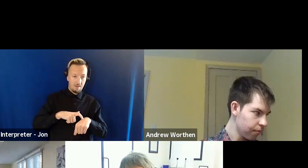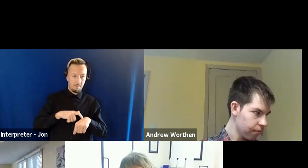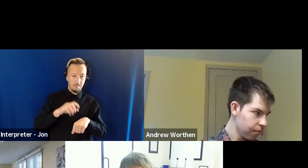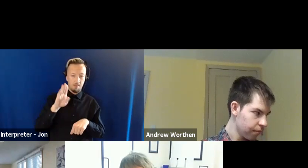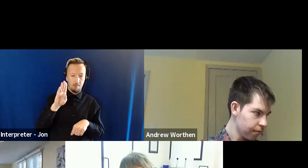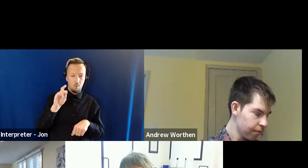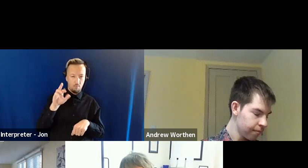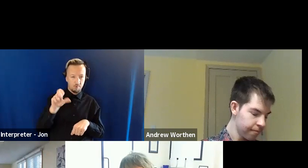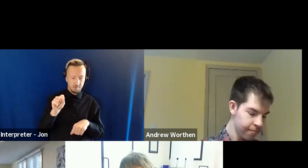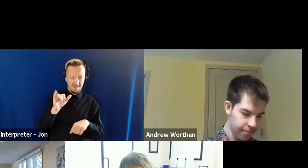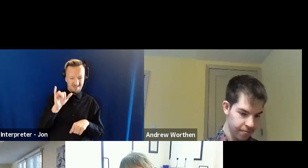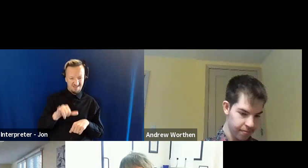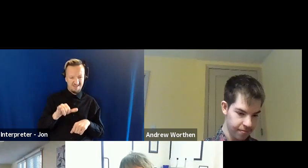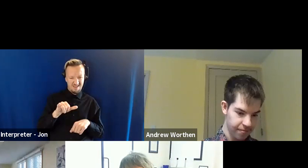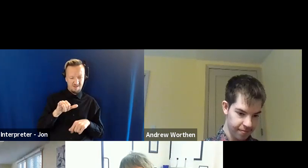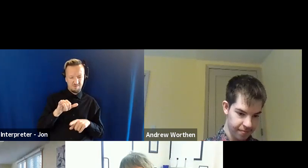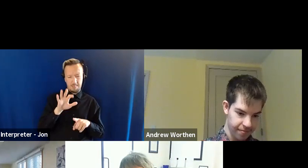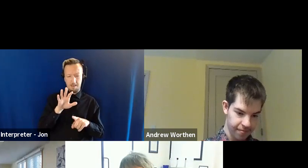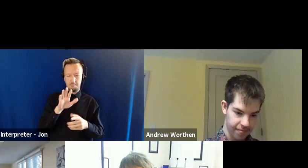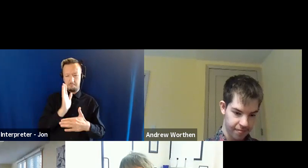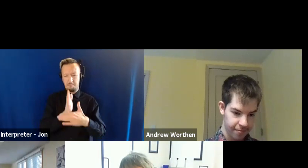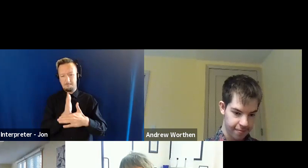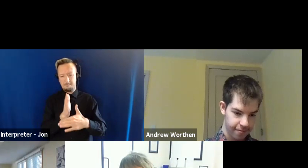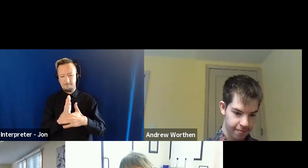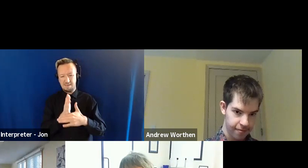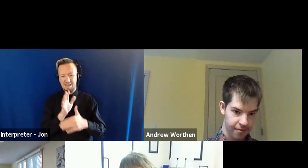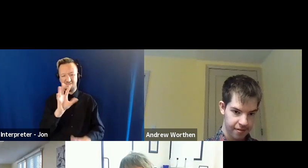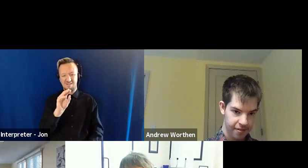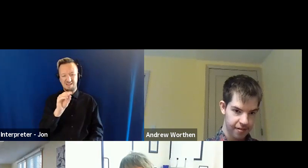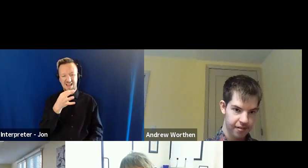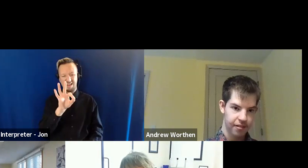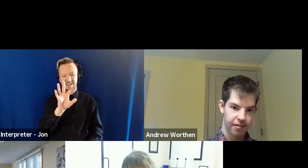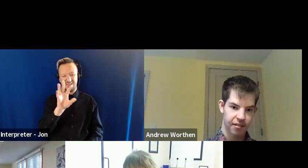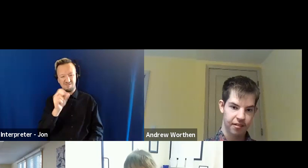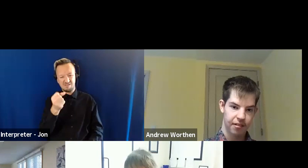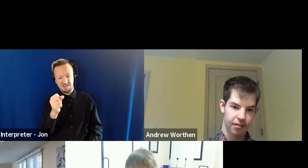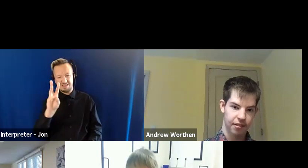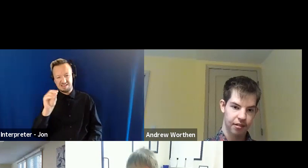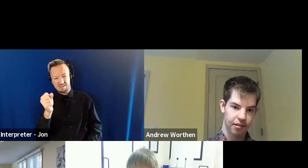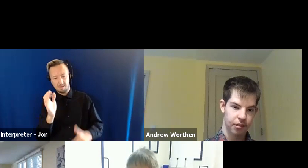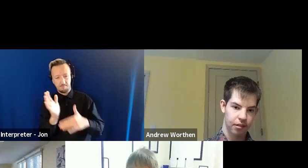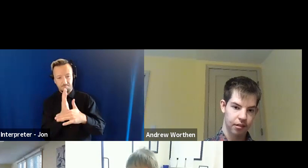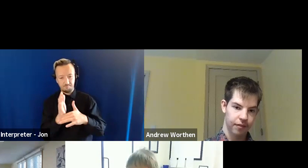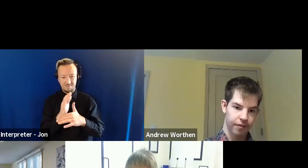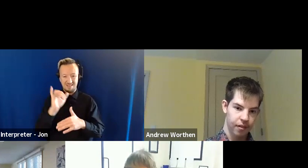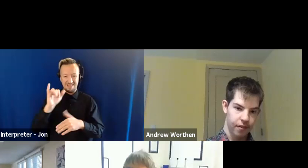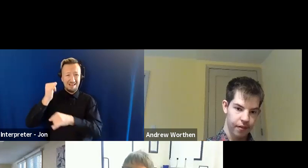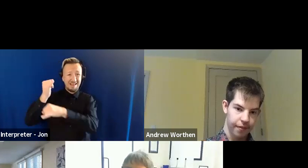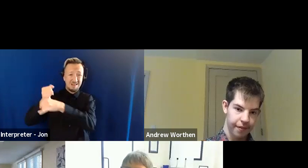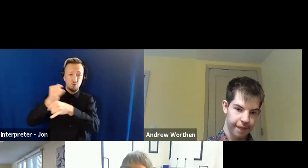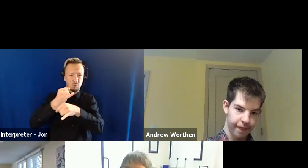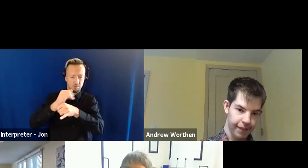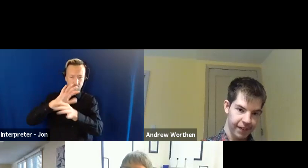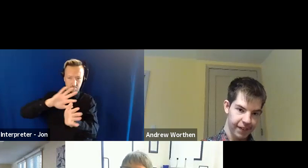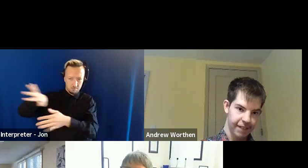in the mid to late 50s, you know, as we began to move into the deinstitutionalization movement in the 60s,